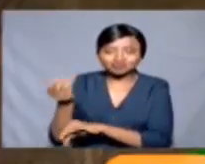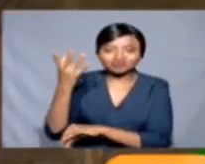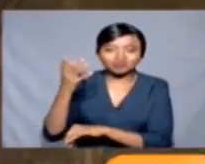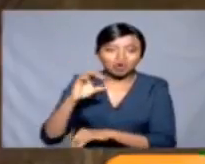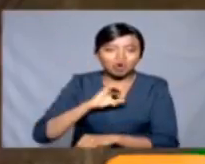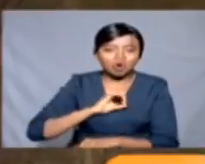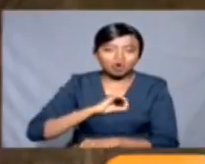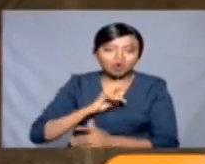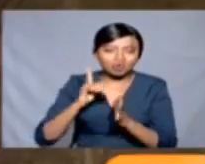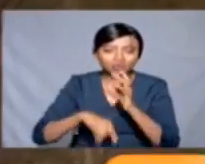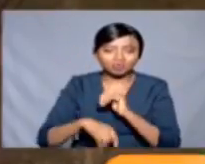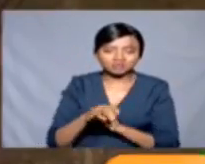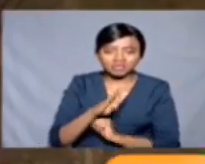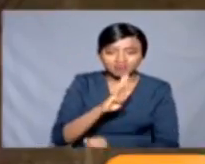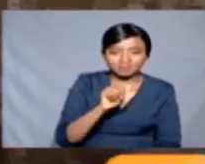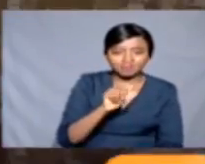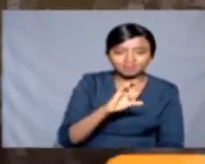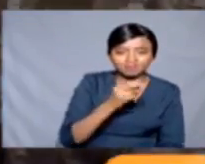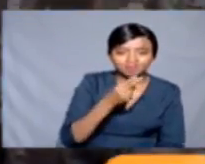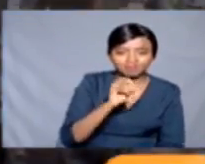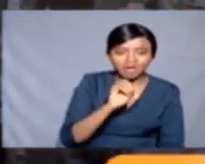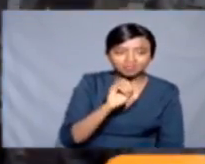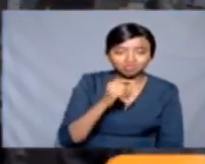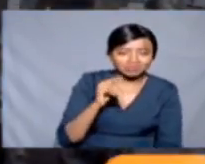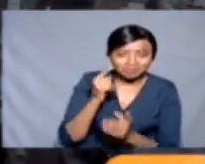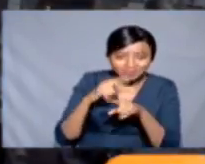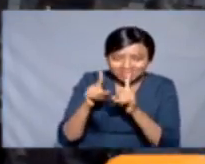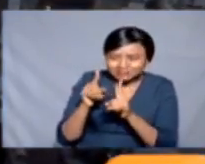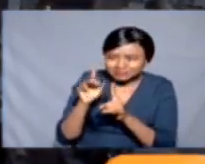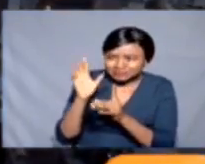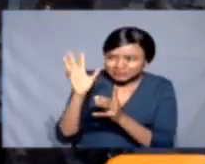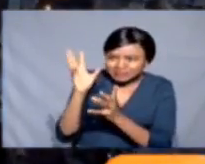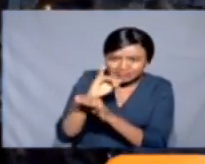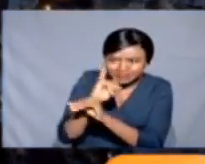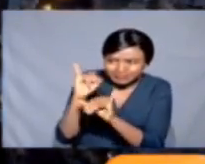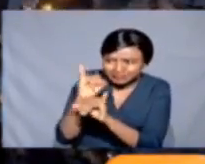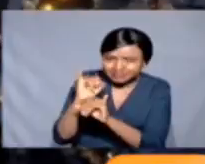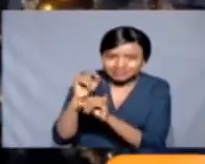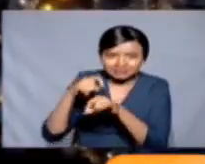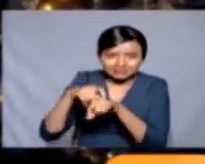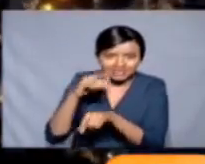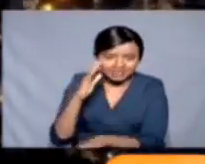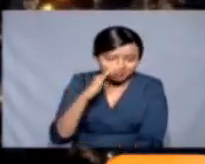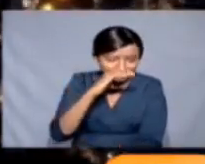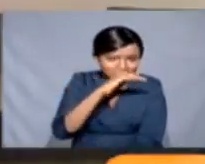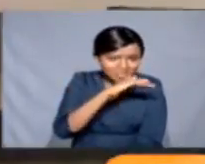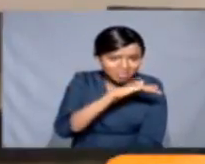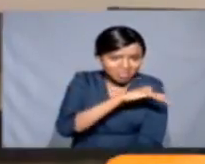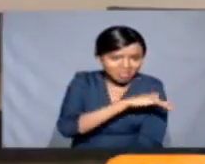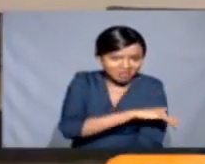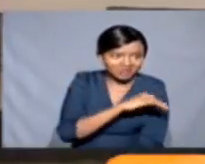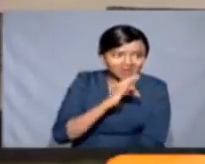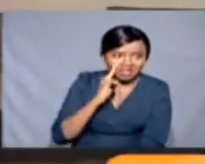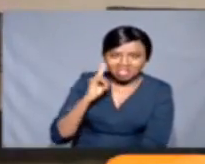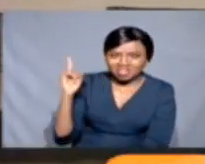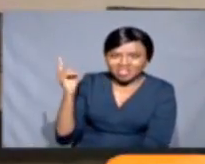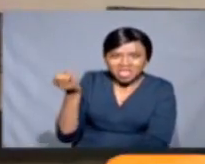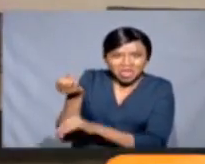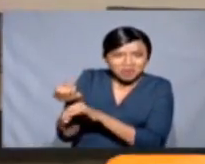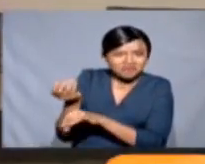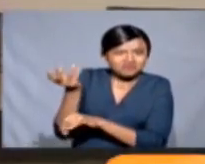Bachu Industries Limited looked dry. But when the sun settled in the west, it was a pandemonium. Hey, you're mingi, my